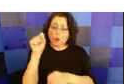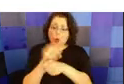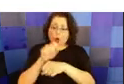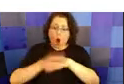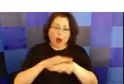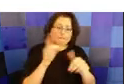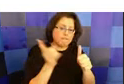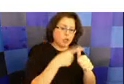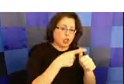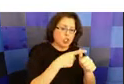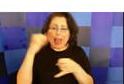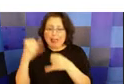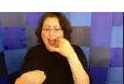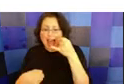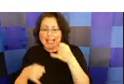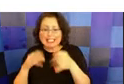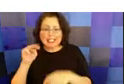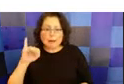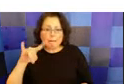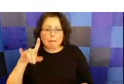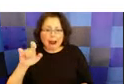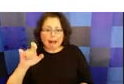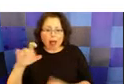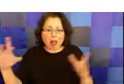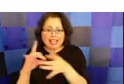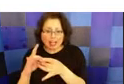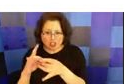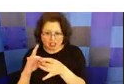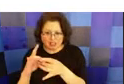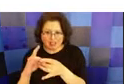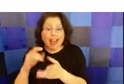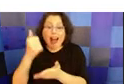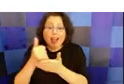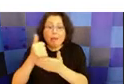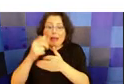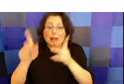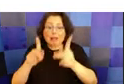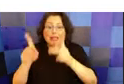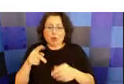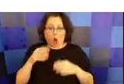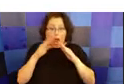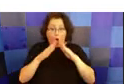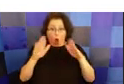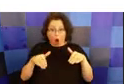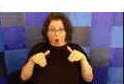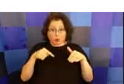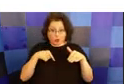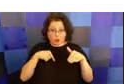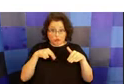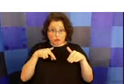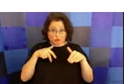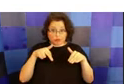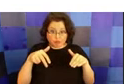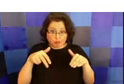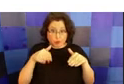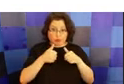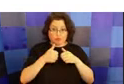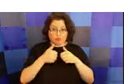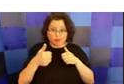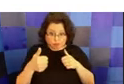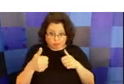last mile connections to transit, so helping people make that trip from their home to their transit stop